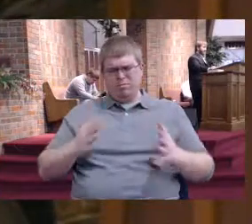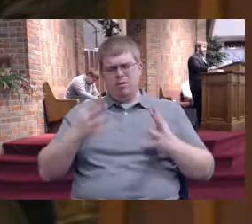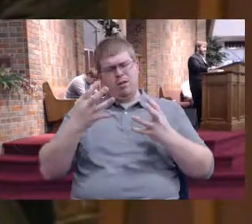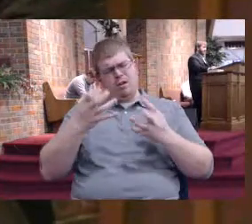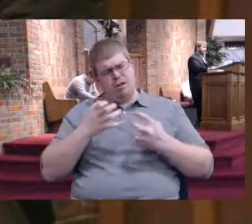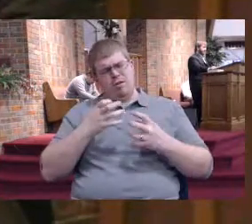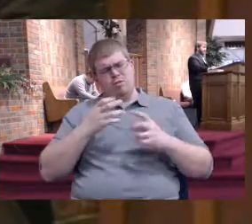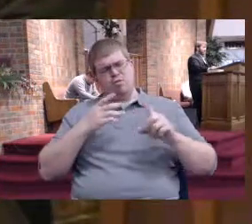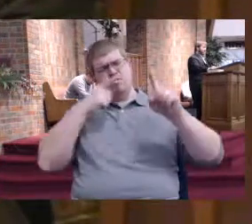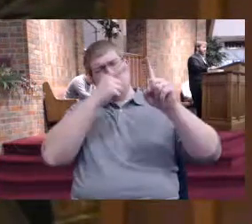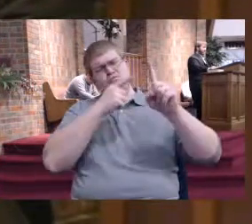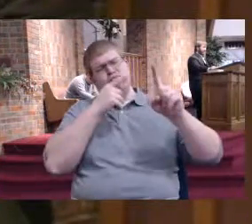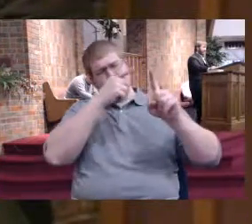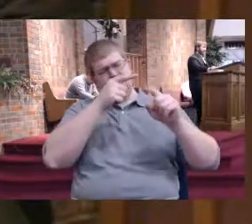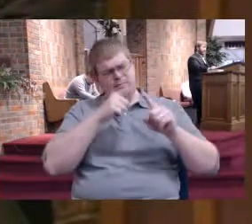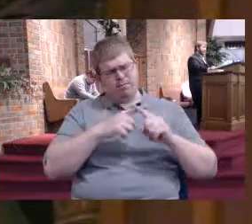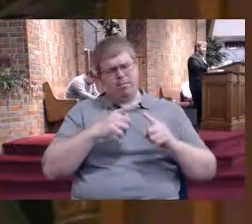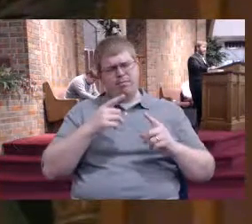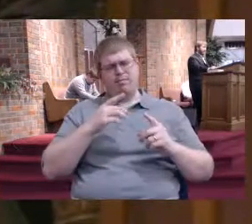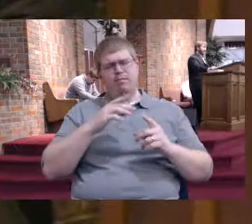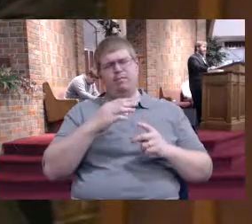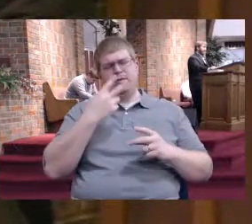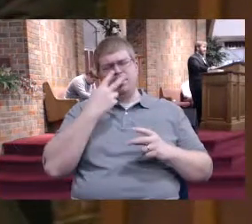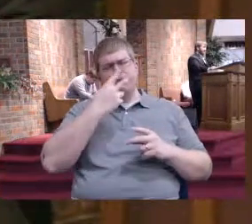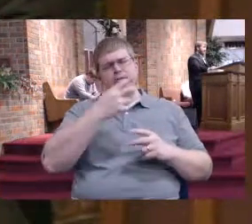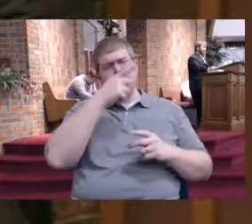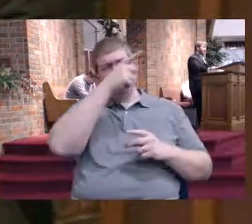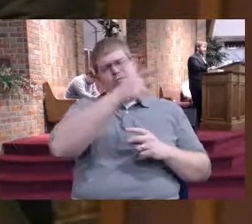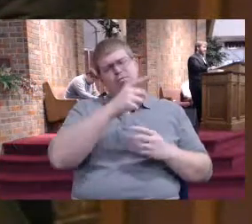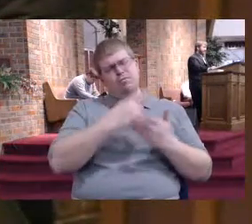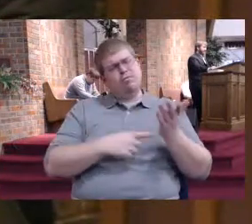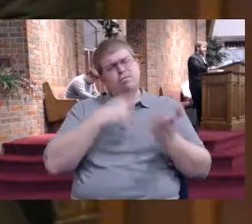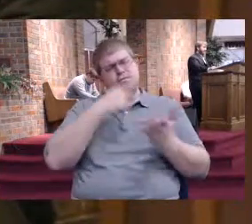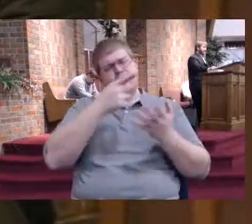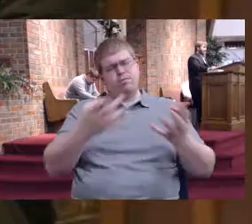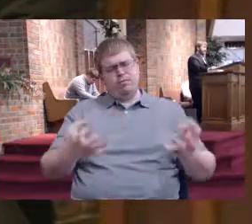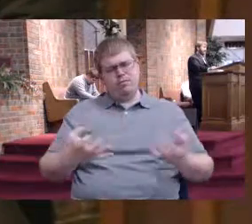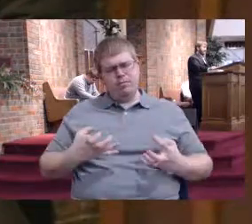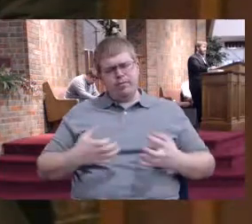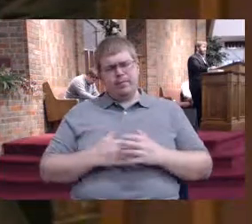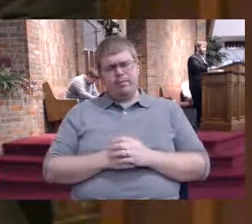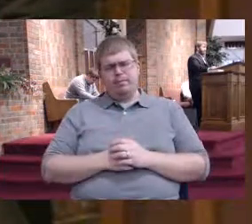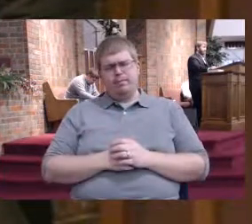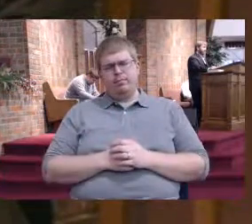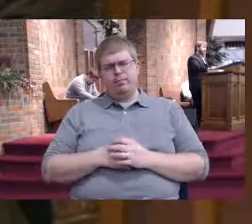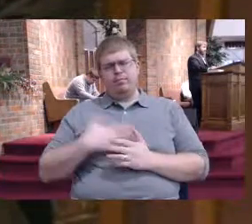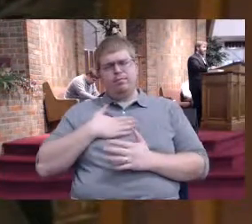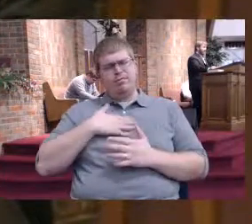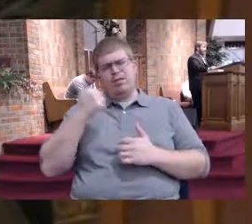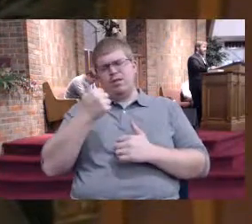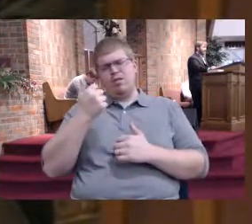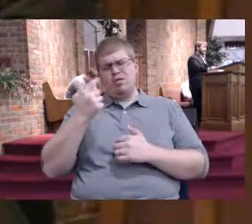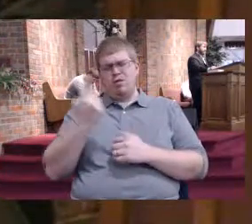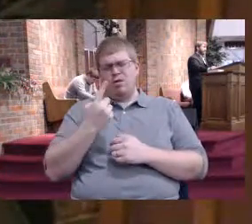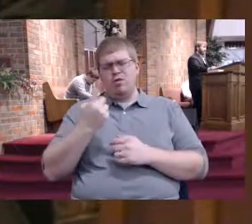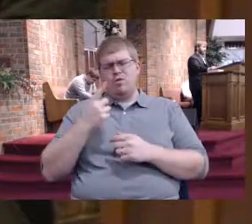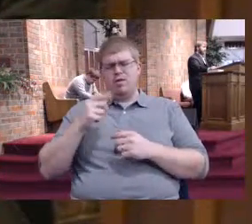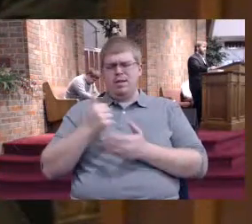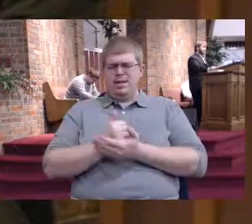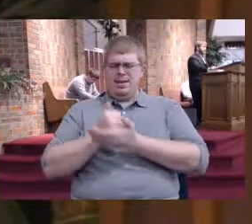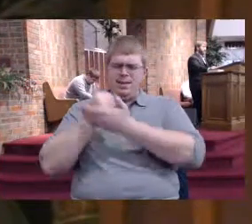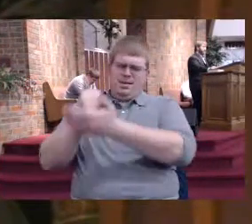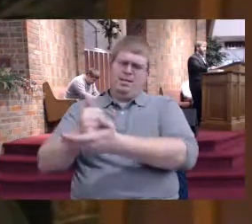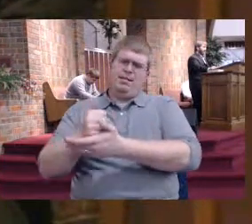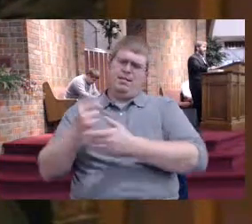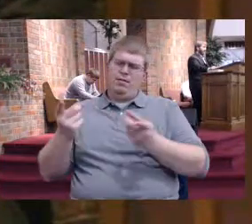your guidance in the things that they decide, and always help them to try and do things that will please